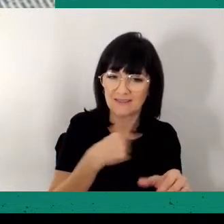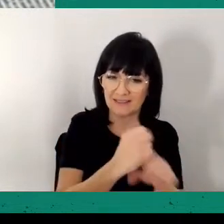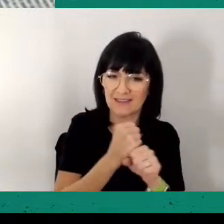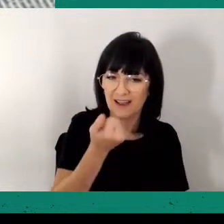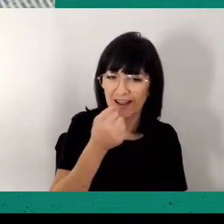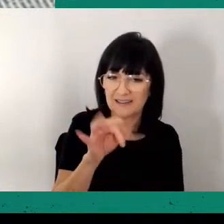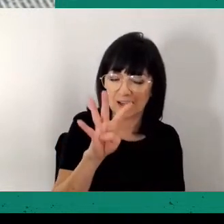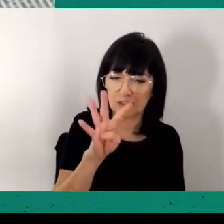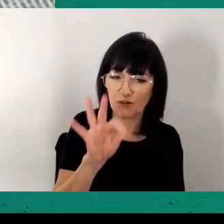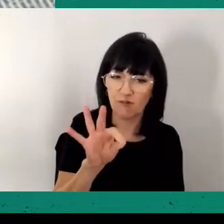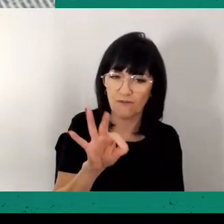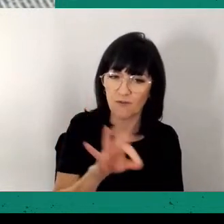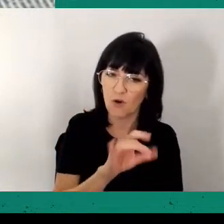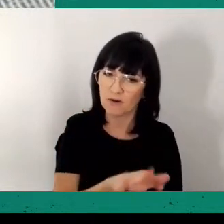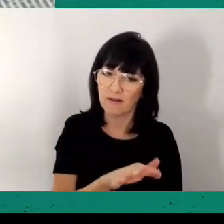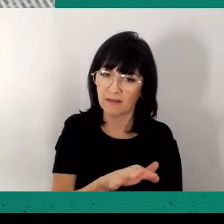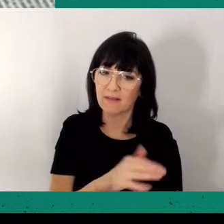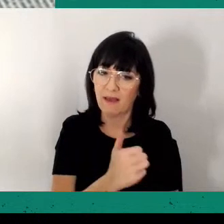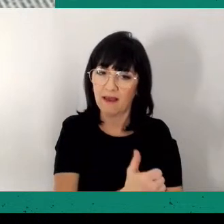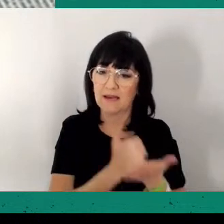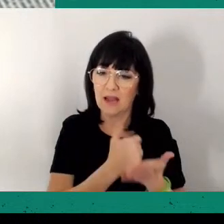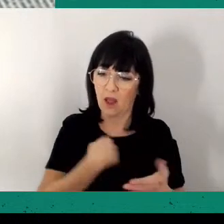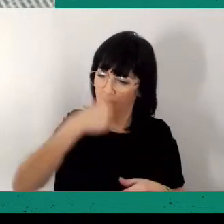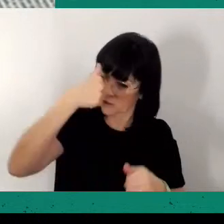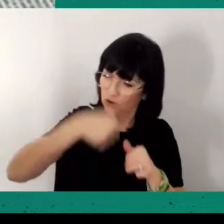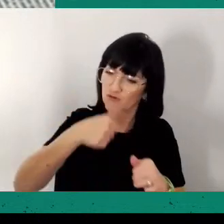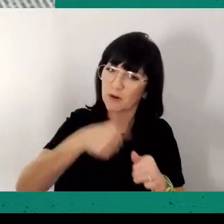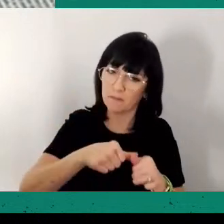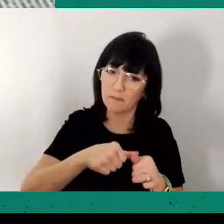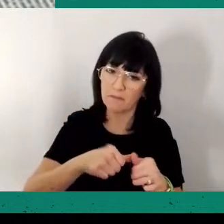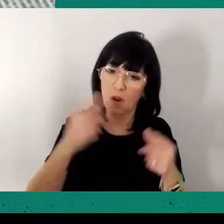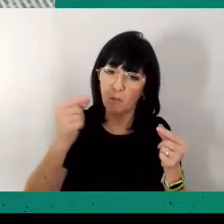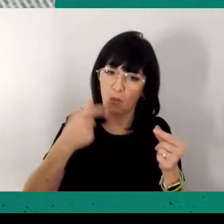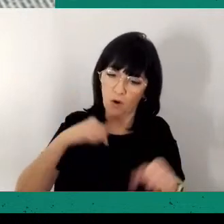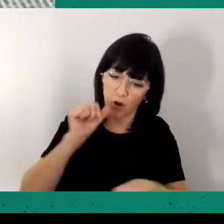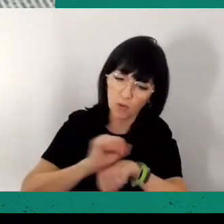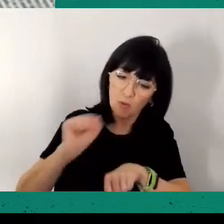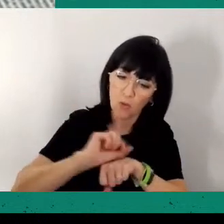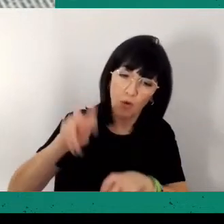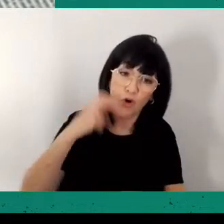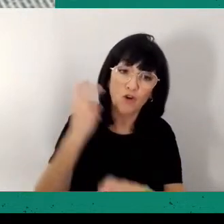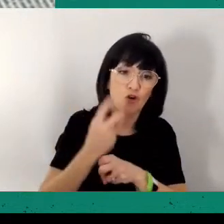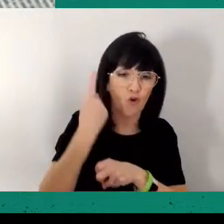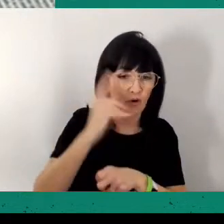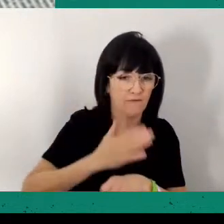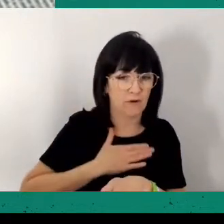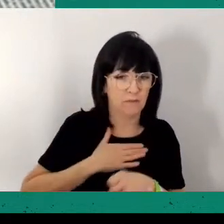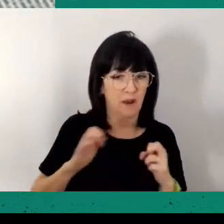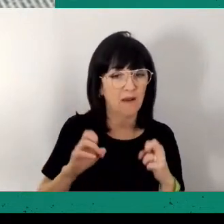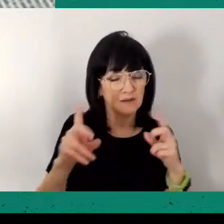It helps to keep you honest and helps you to remember what you had to endure in order to get an education.